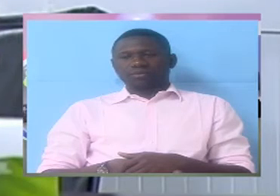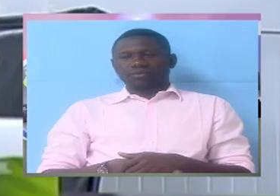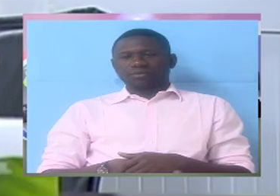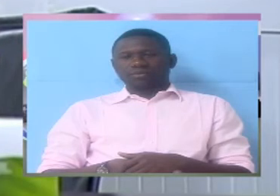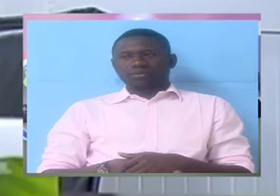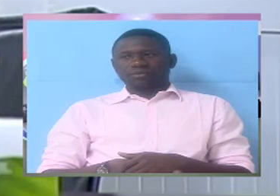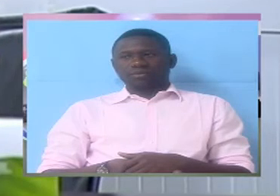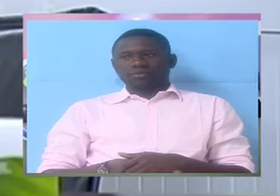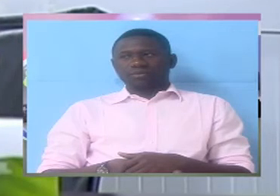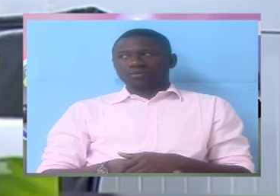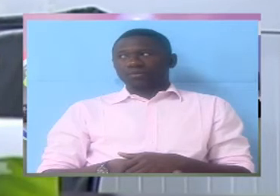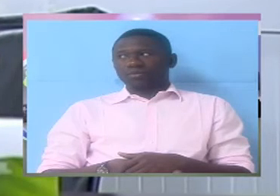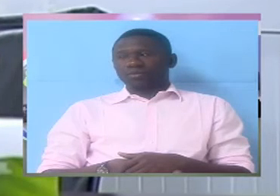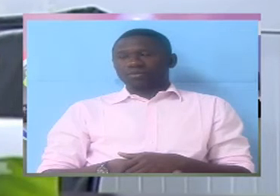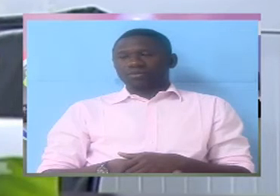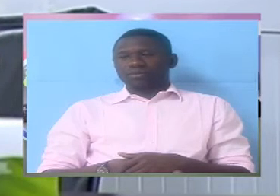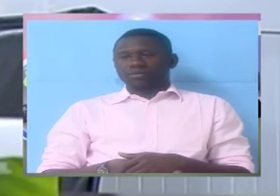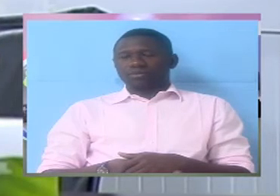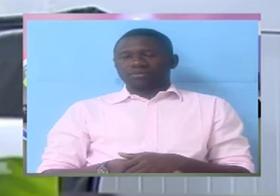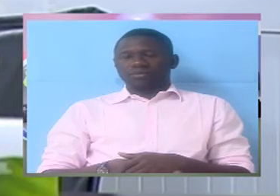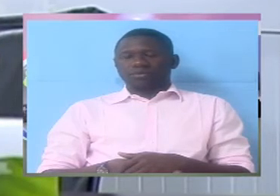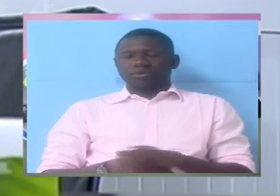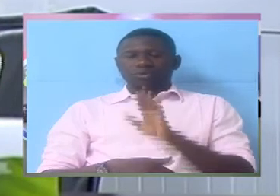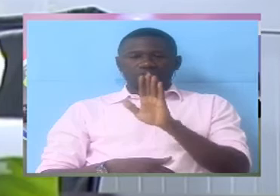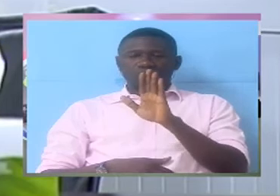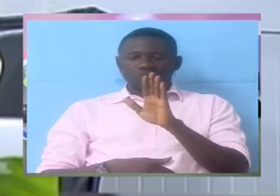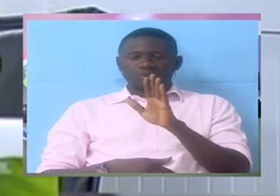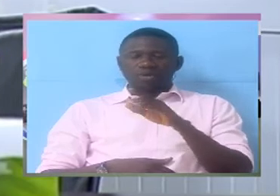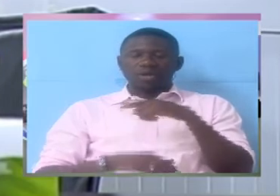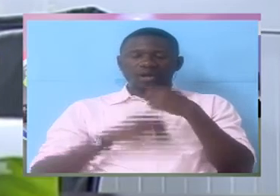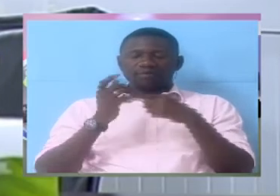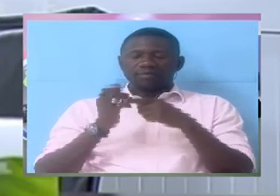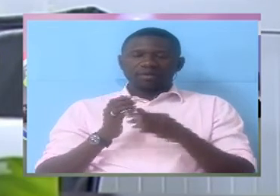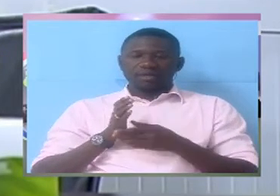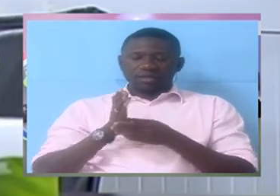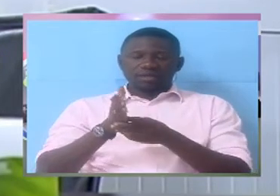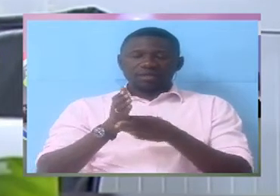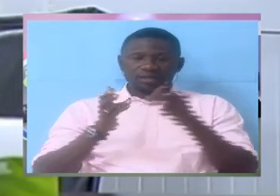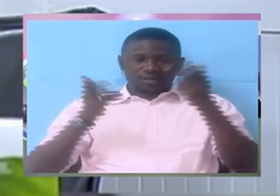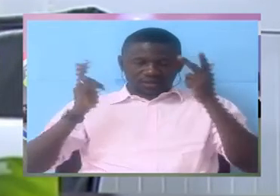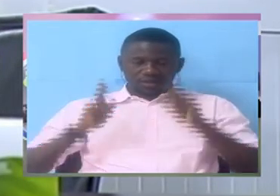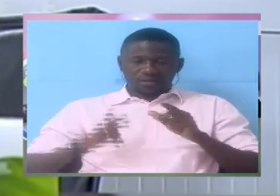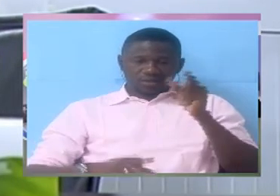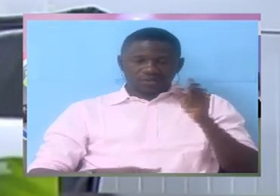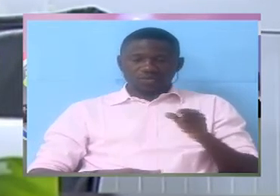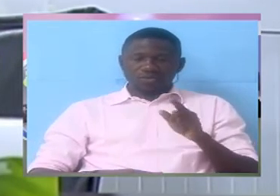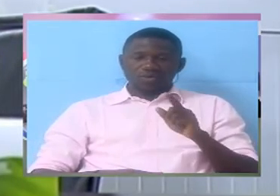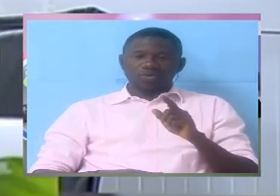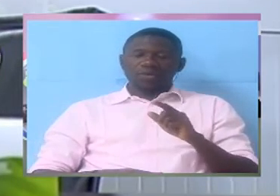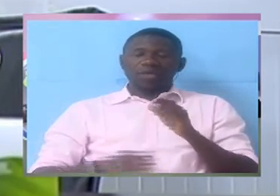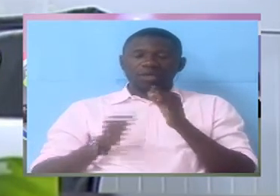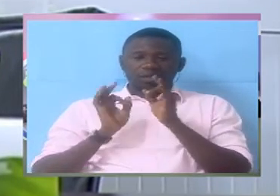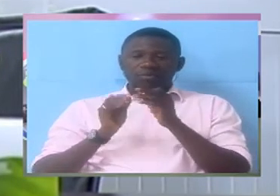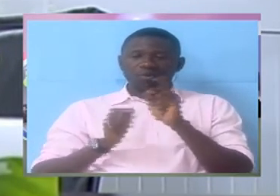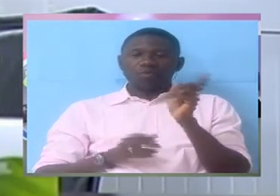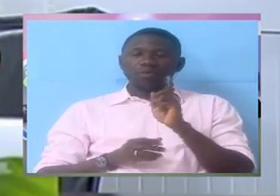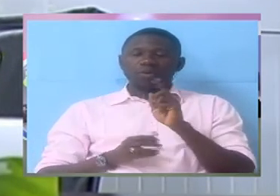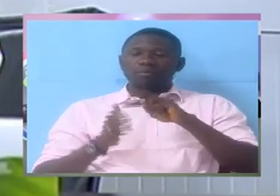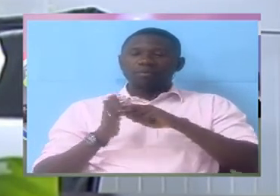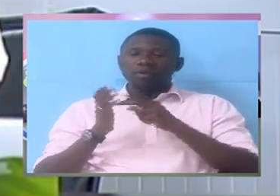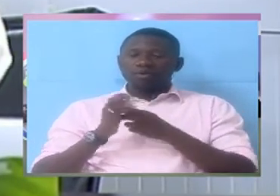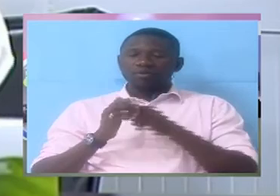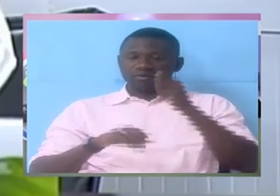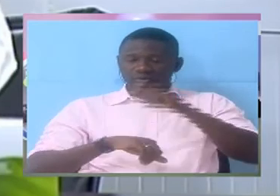counsel. After the lead counsel defined what is torture for me,